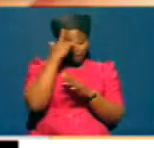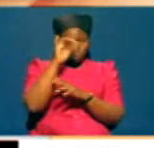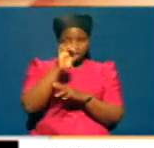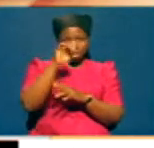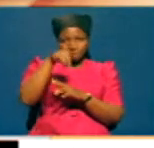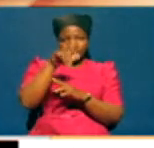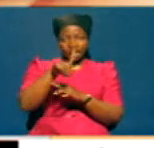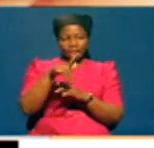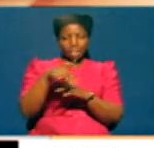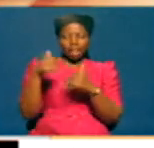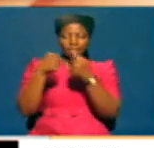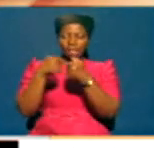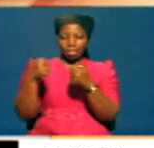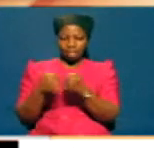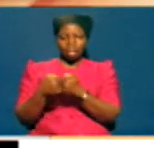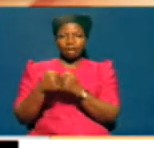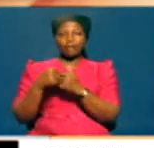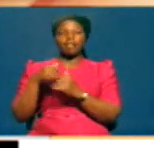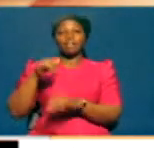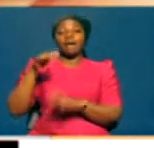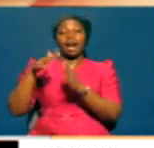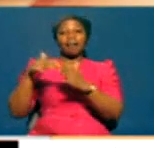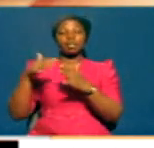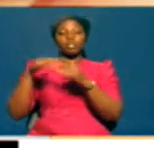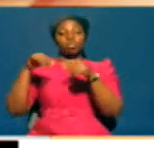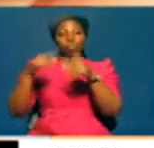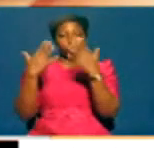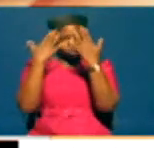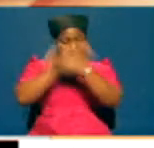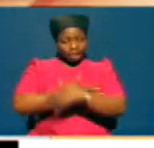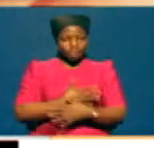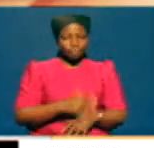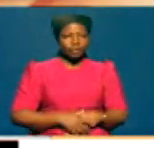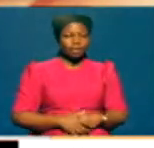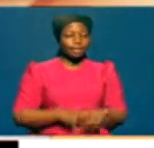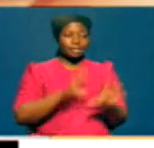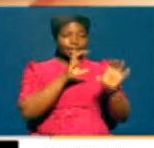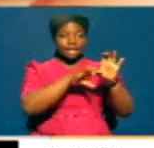against Arsenal tonight. Meanwhile, European champions Chelsea have